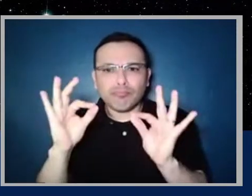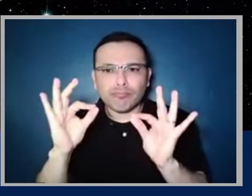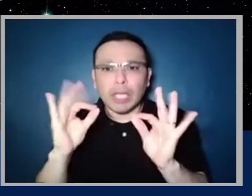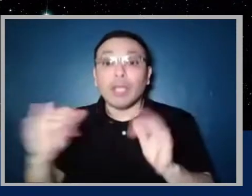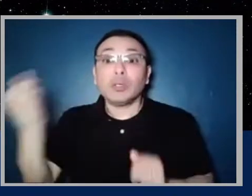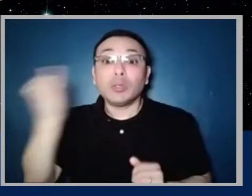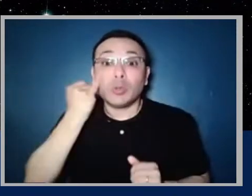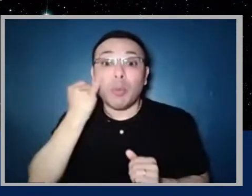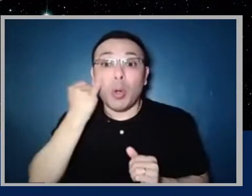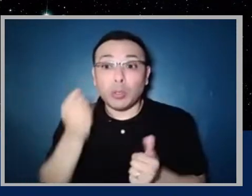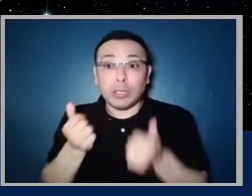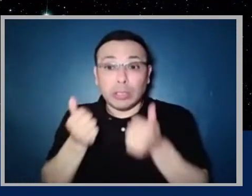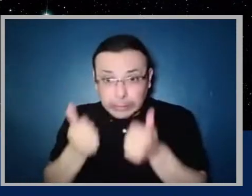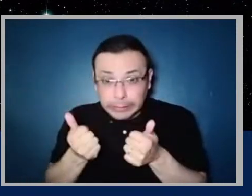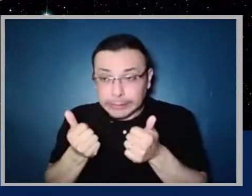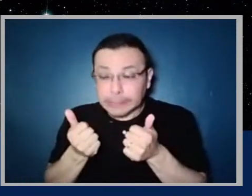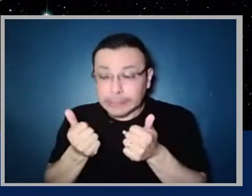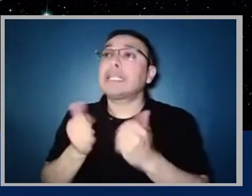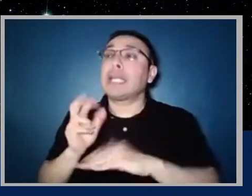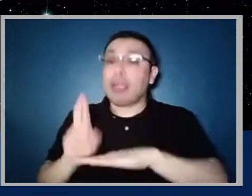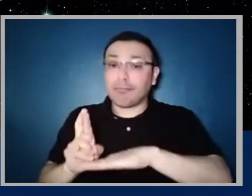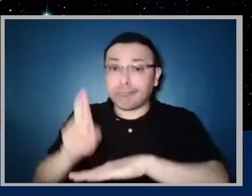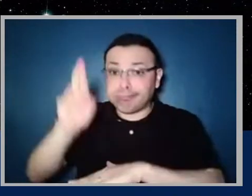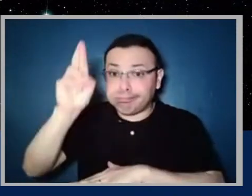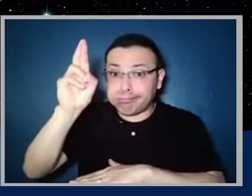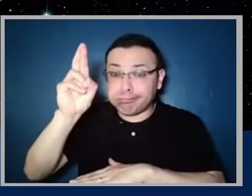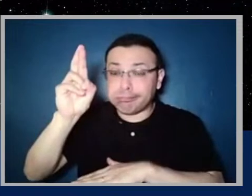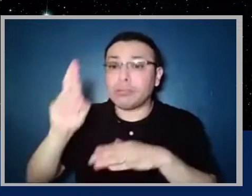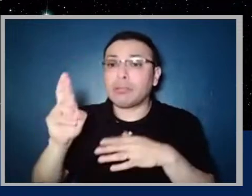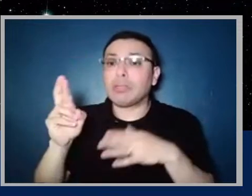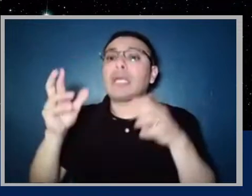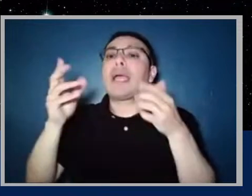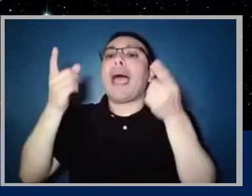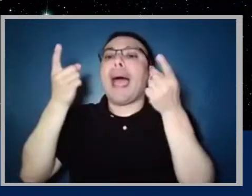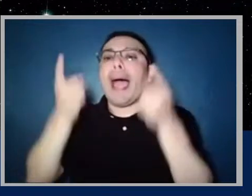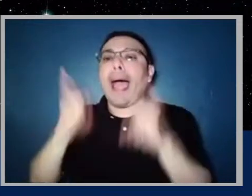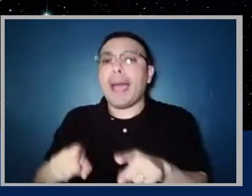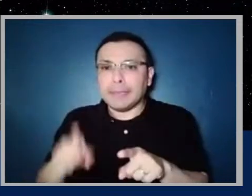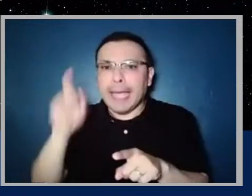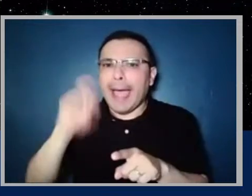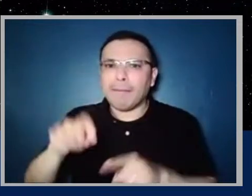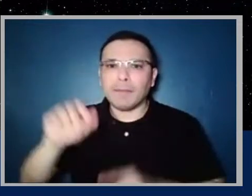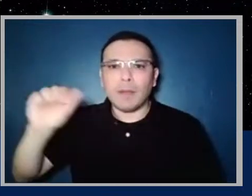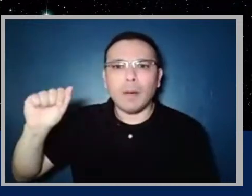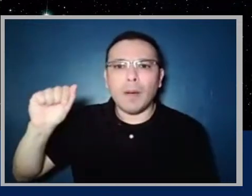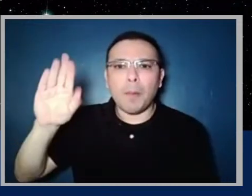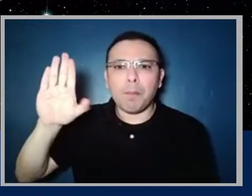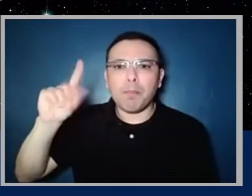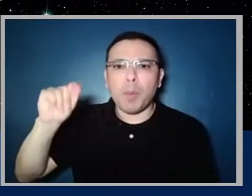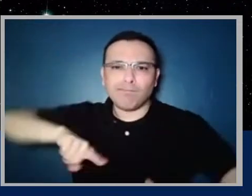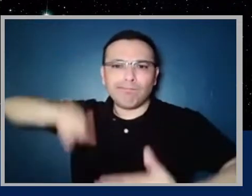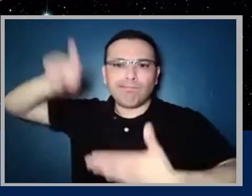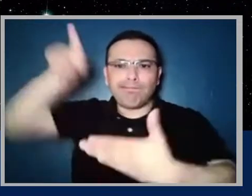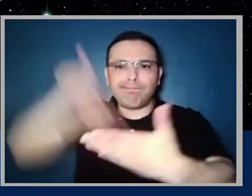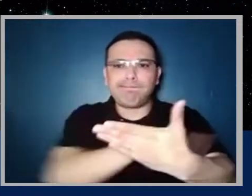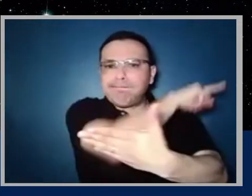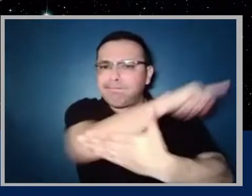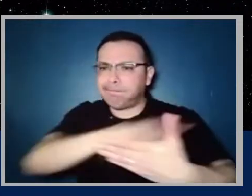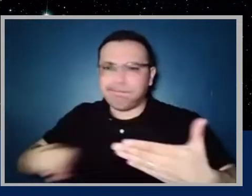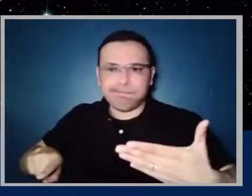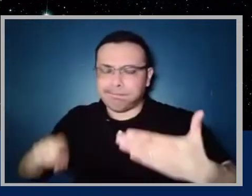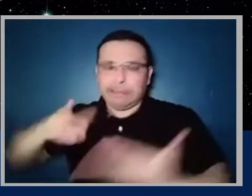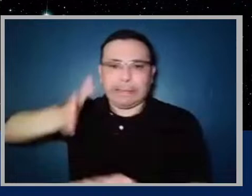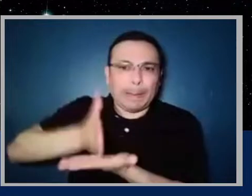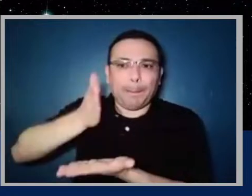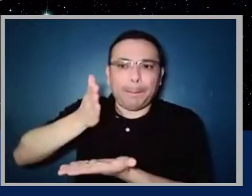launches. We never want to see it happen, but what if they're doing a launch and the launch has to be aborted in a situation where, there's a problem with the rocket and we need to get